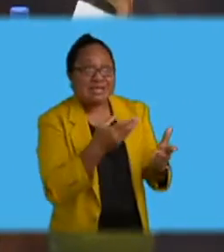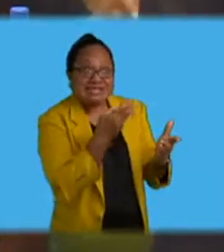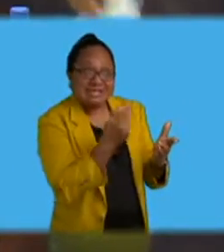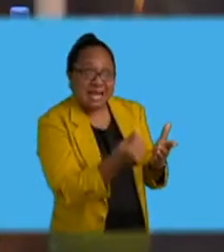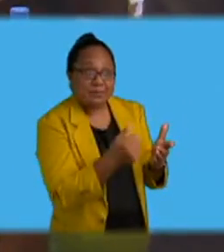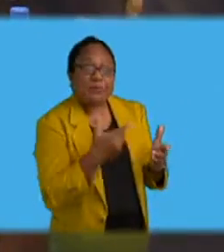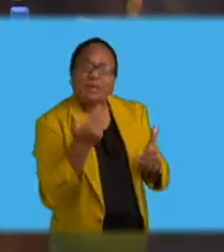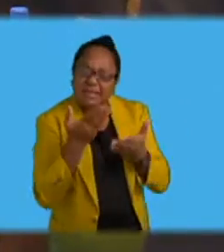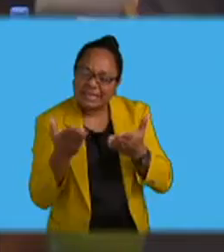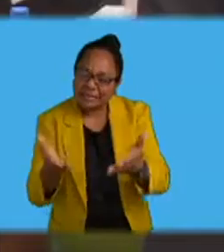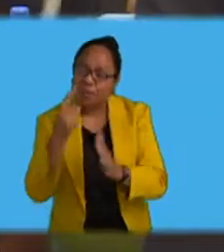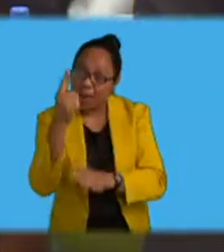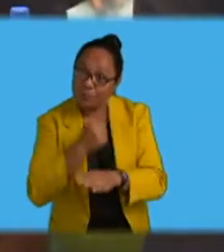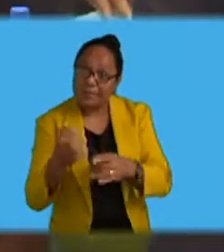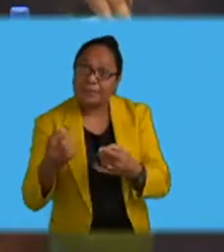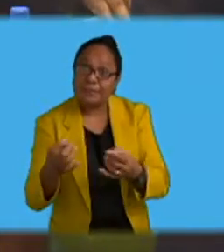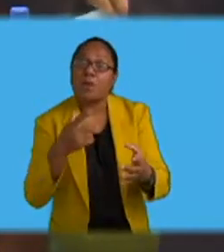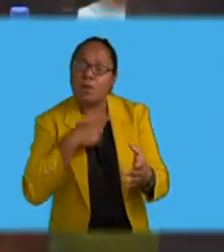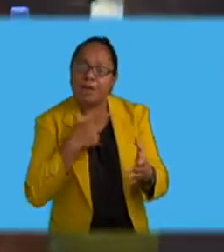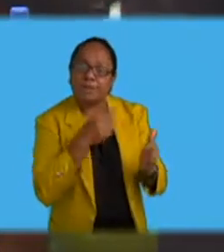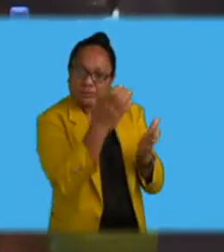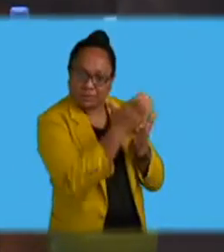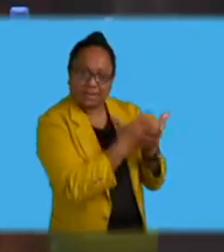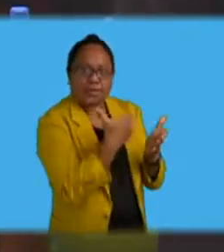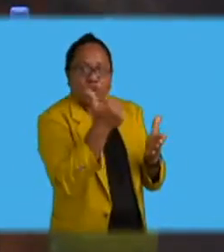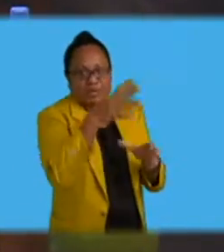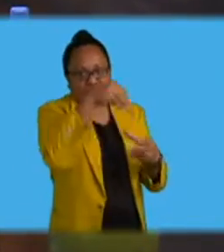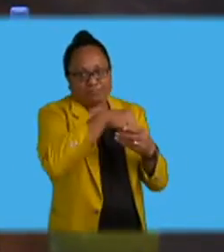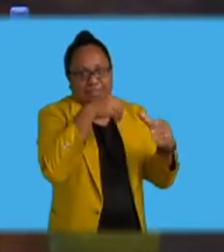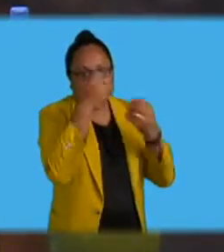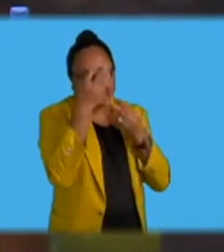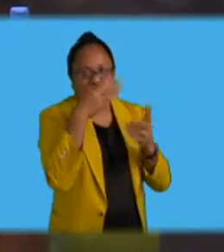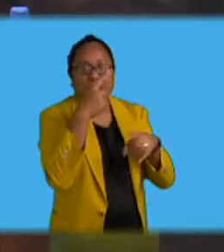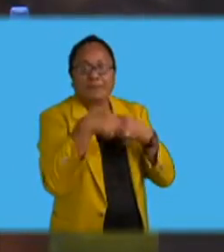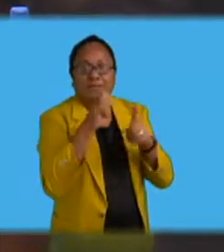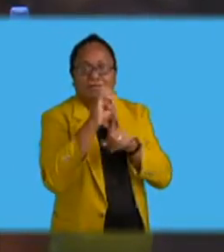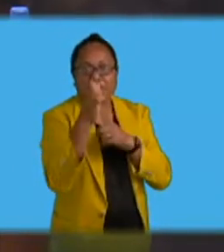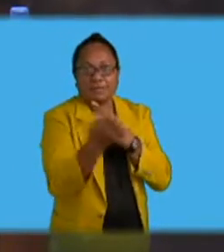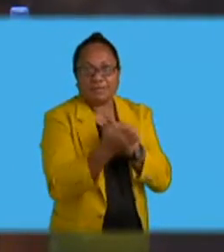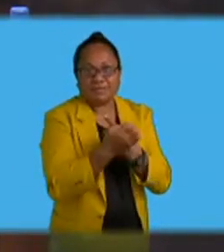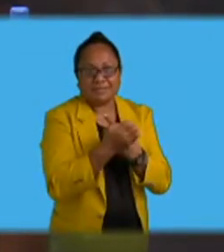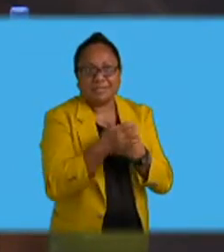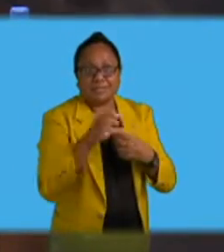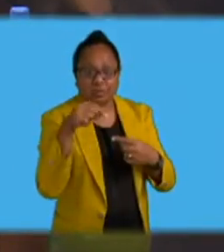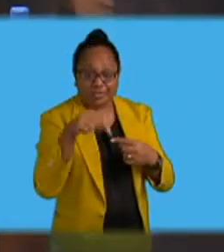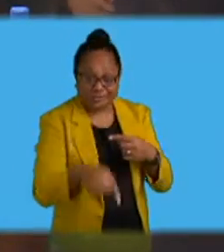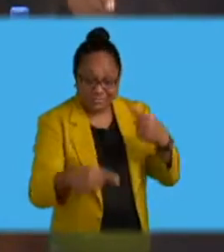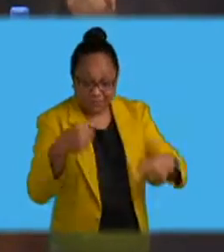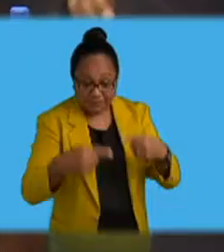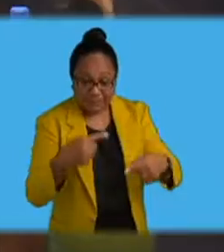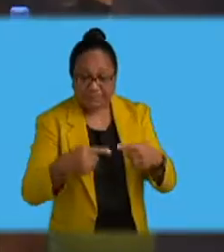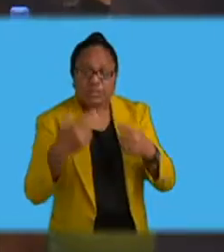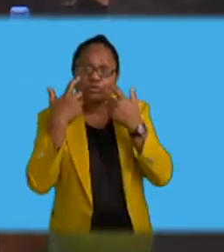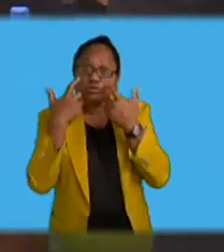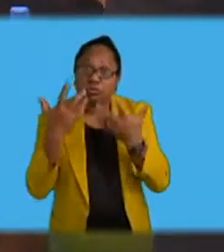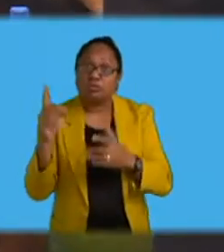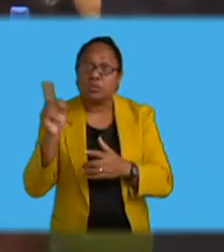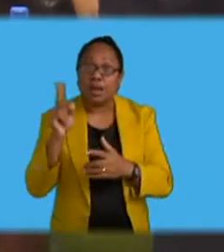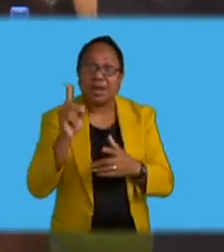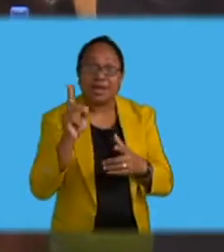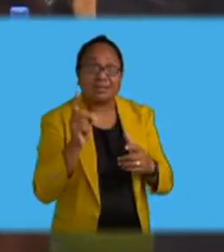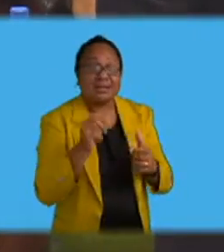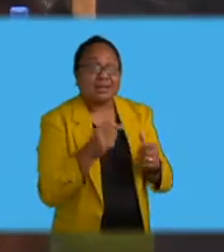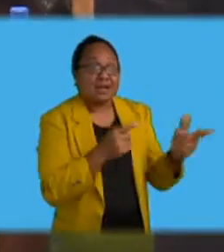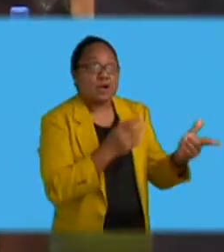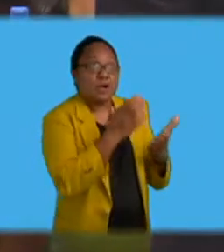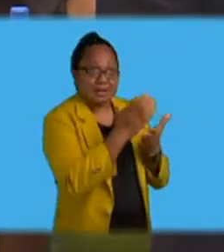1 week's time, Madam Speaker. So our curriculum, the participation in this competition demonstrates that our curriculum includes this